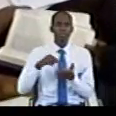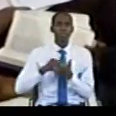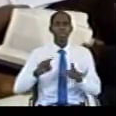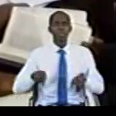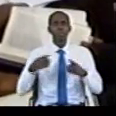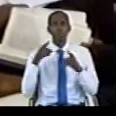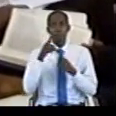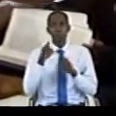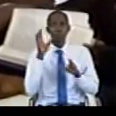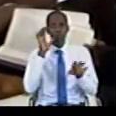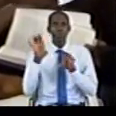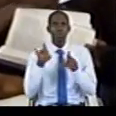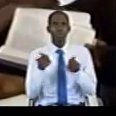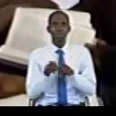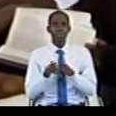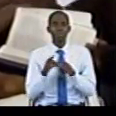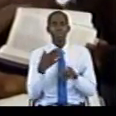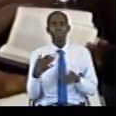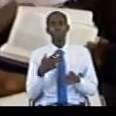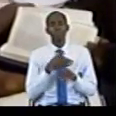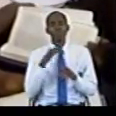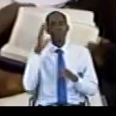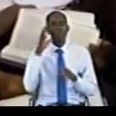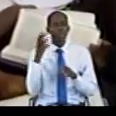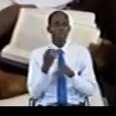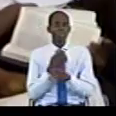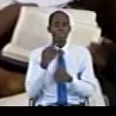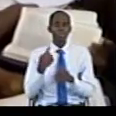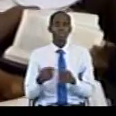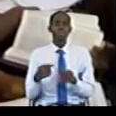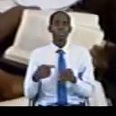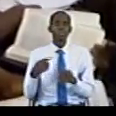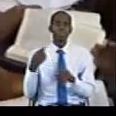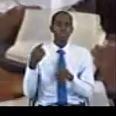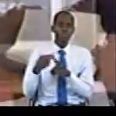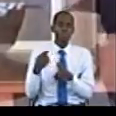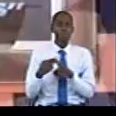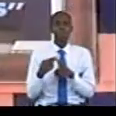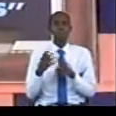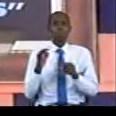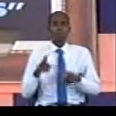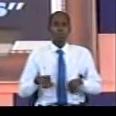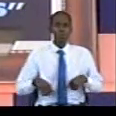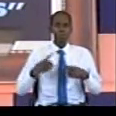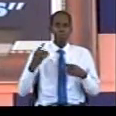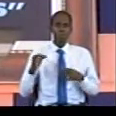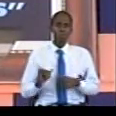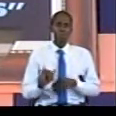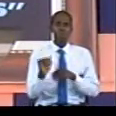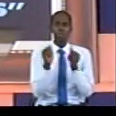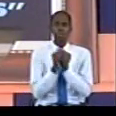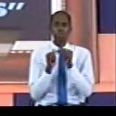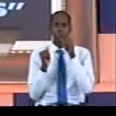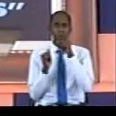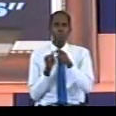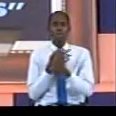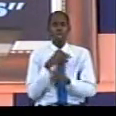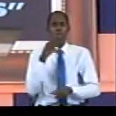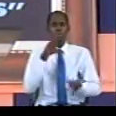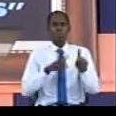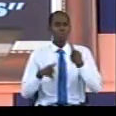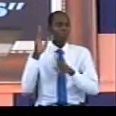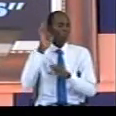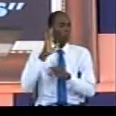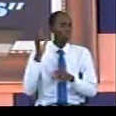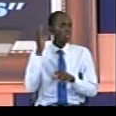the gospel with you, take the good news with you, and you take the message of life eternal with you, and people are going to hear, they're going